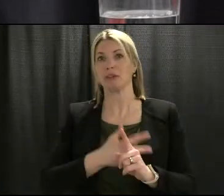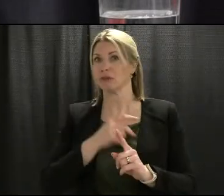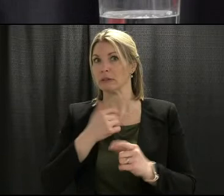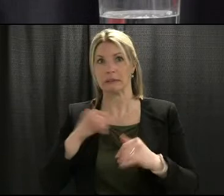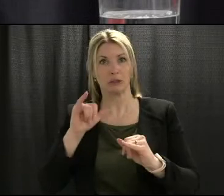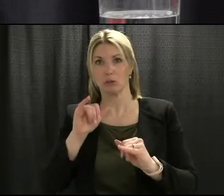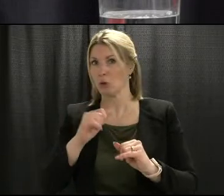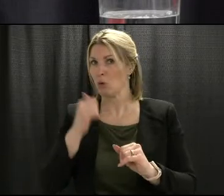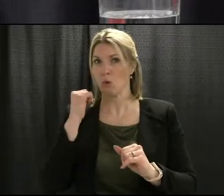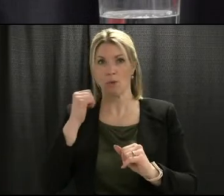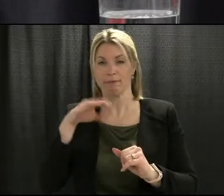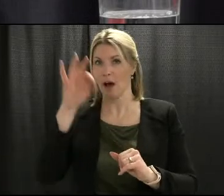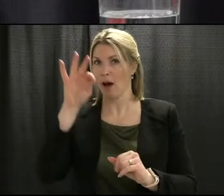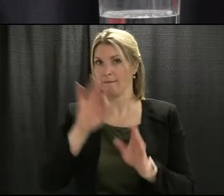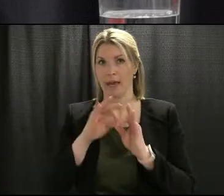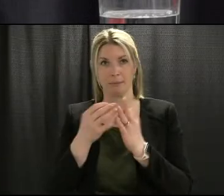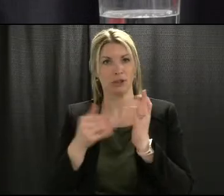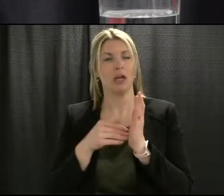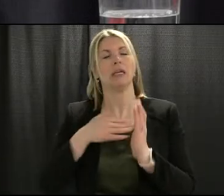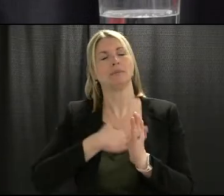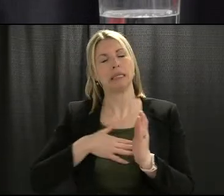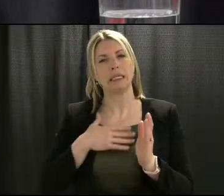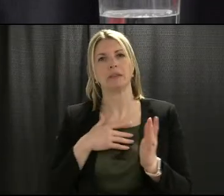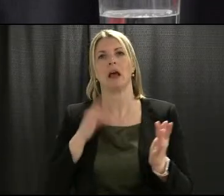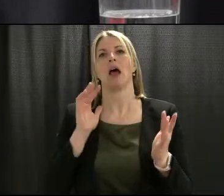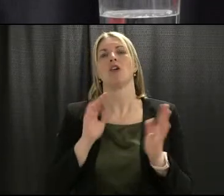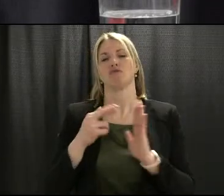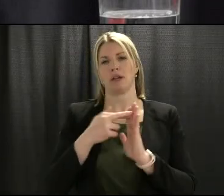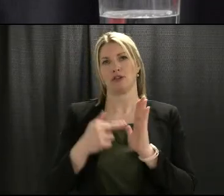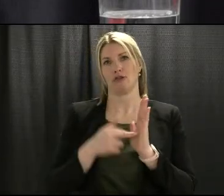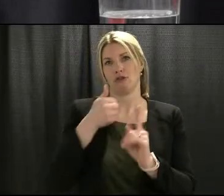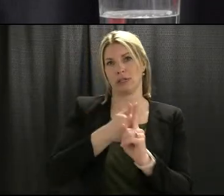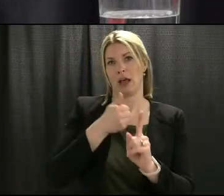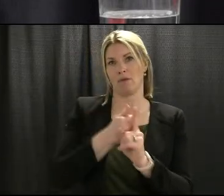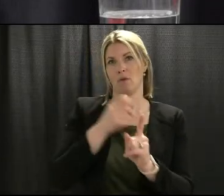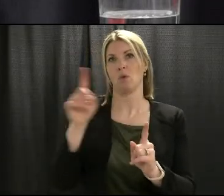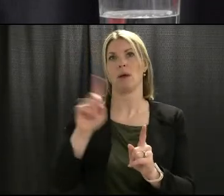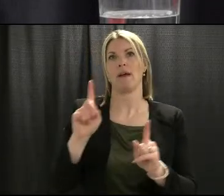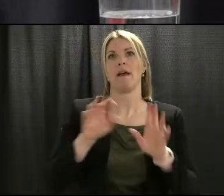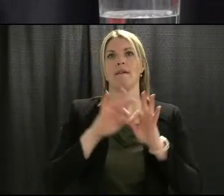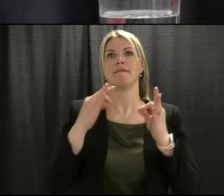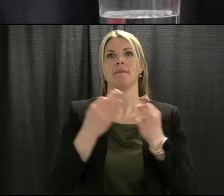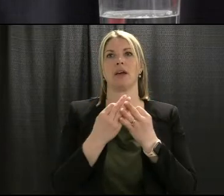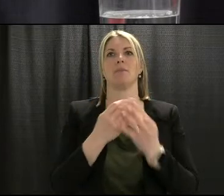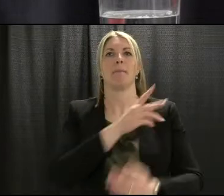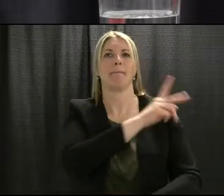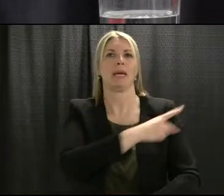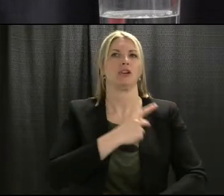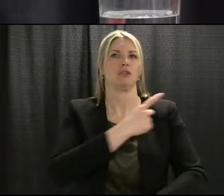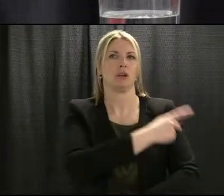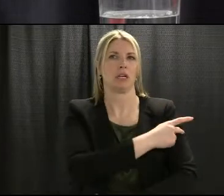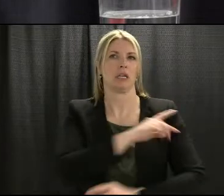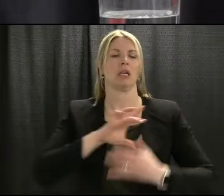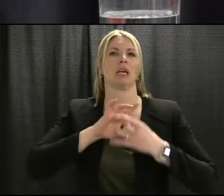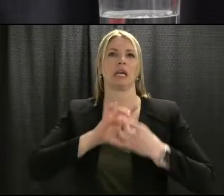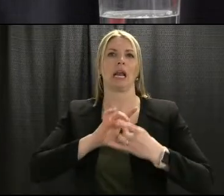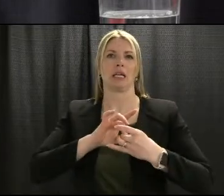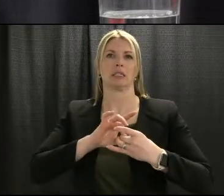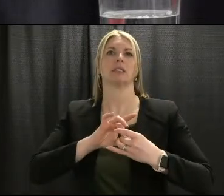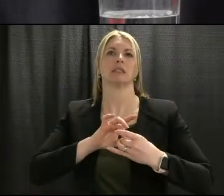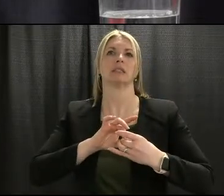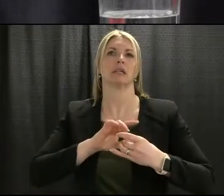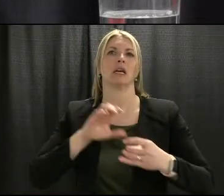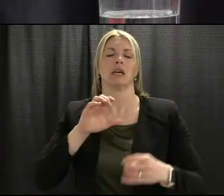allow the Provincial Health Authority to attach you with a family physician or a family care team when one becomes available in your